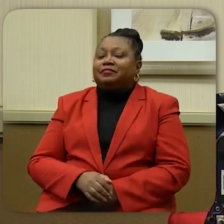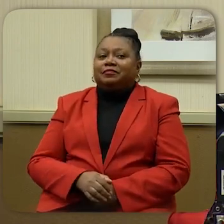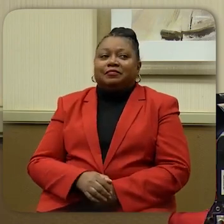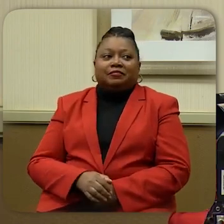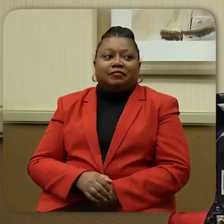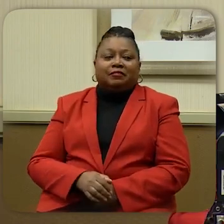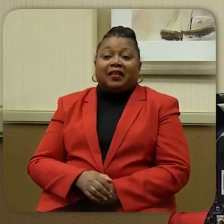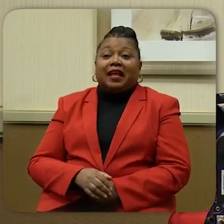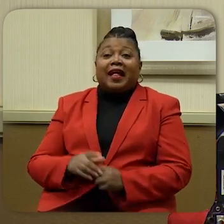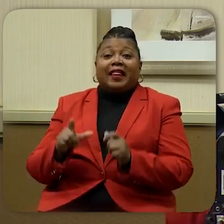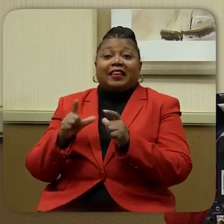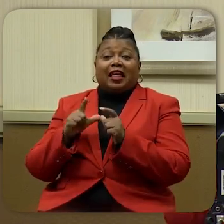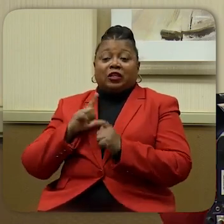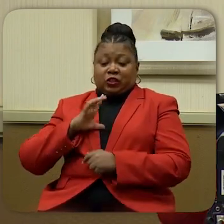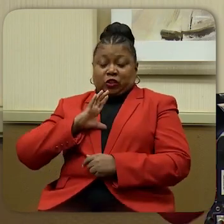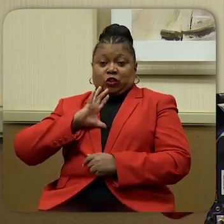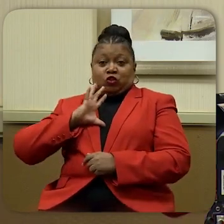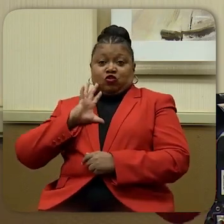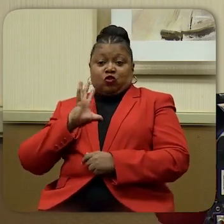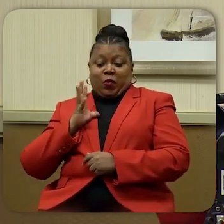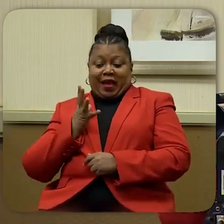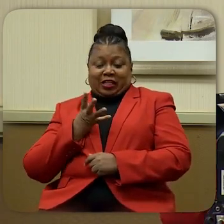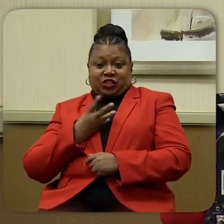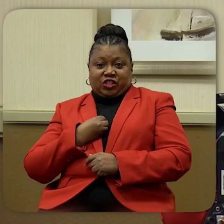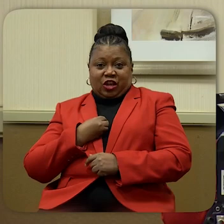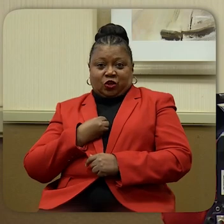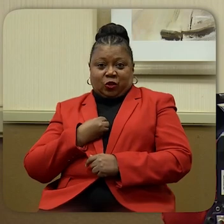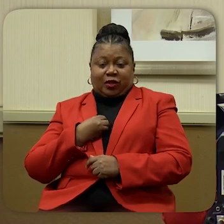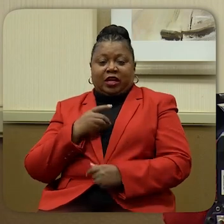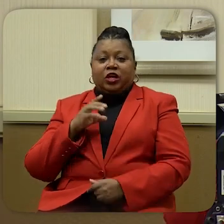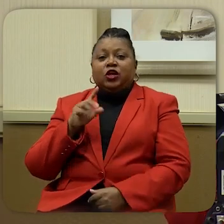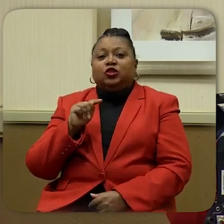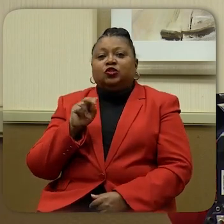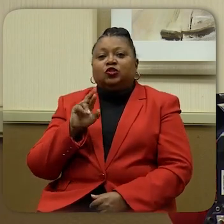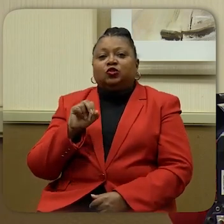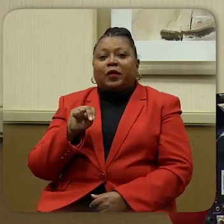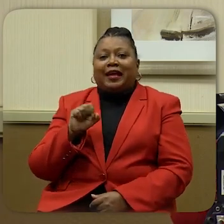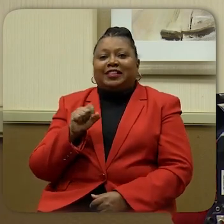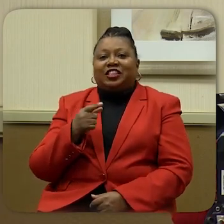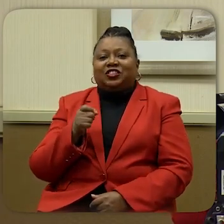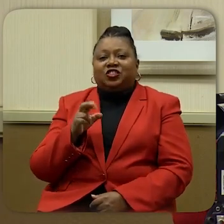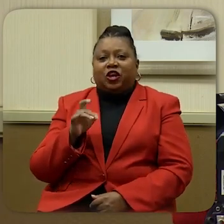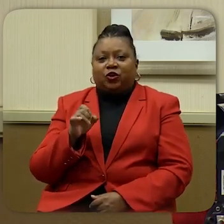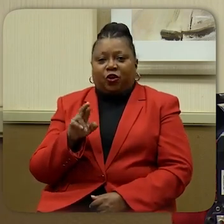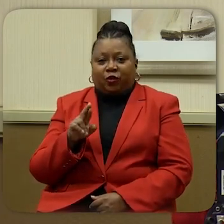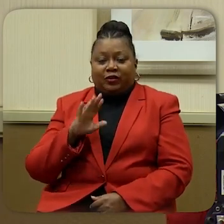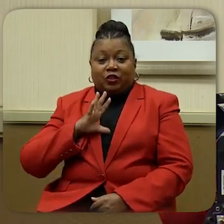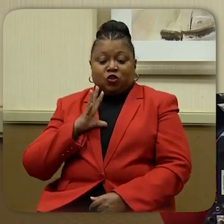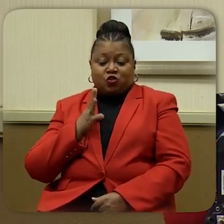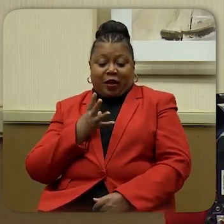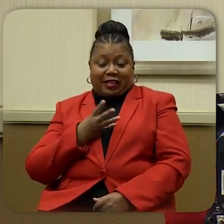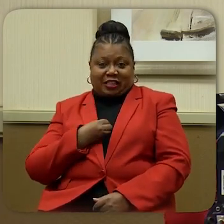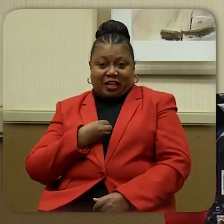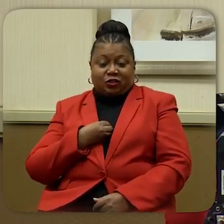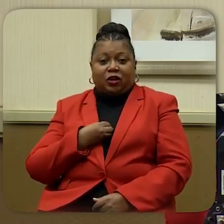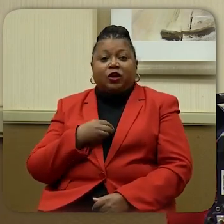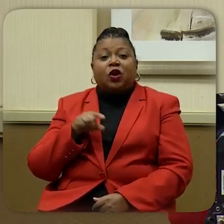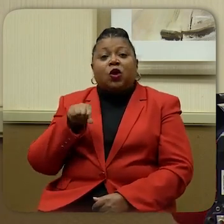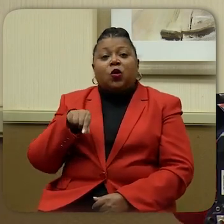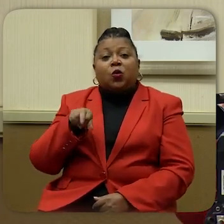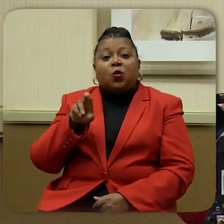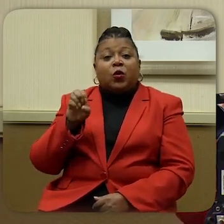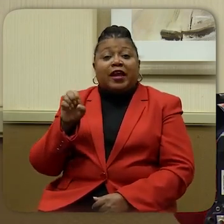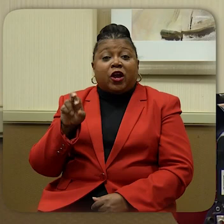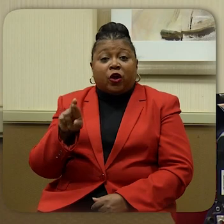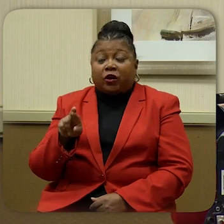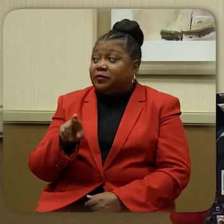The thumb starts in the center of the chest and it goes into a circular motion and the hand closes together at that point. Okay. Queer.